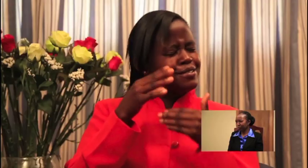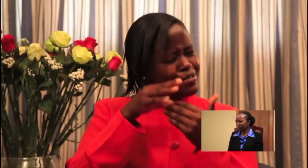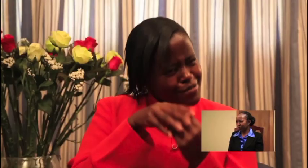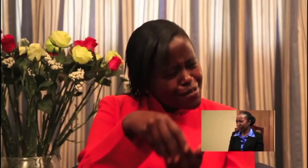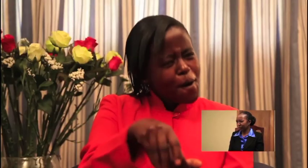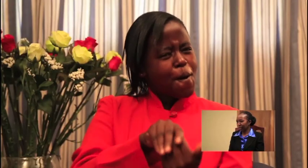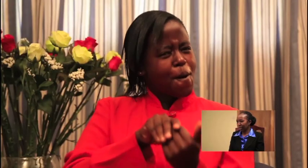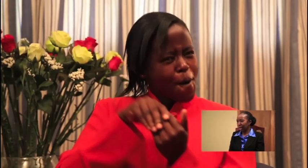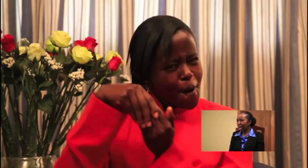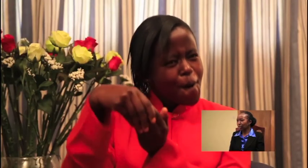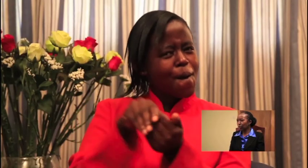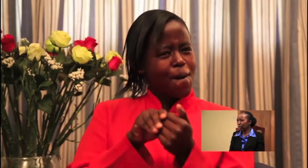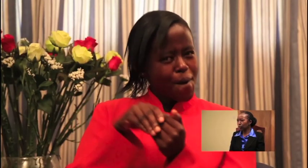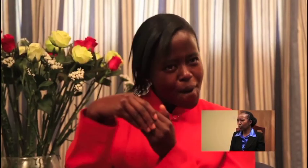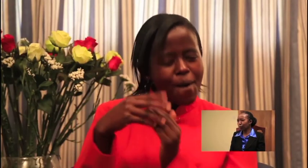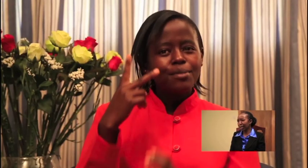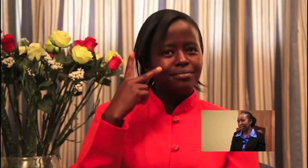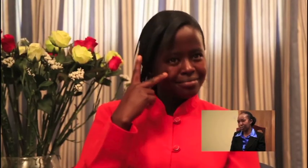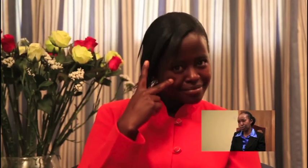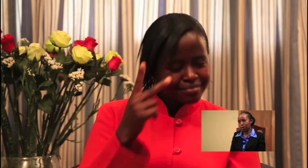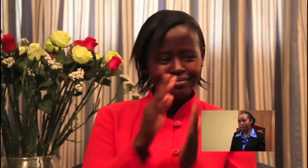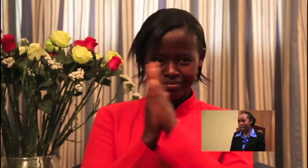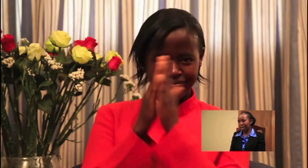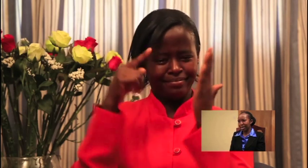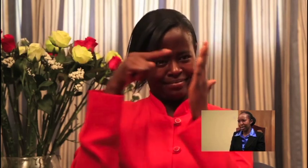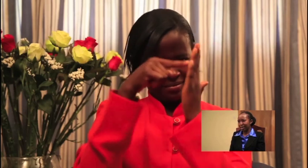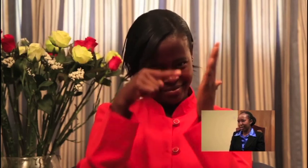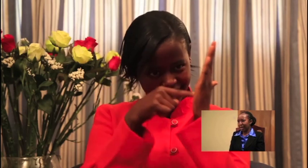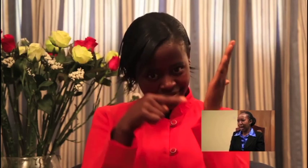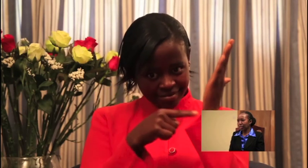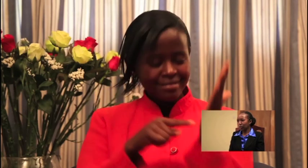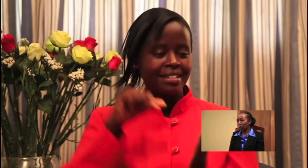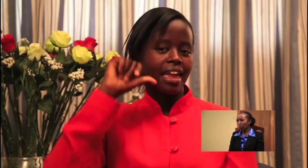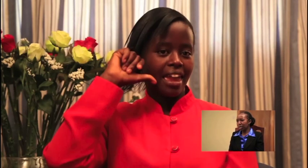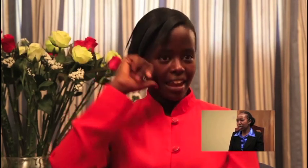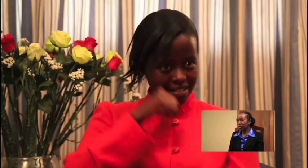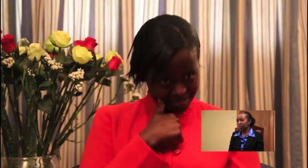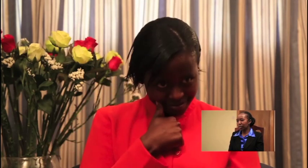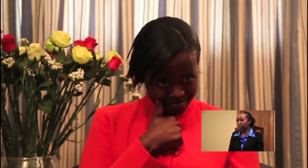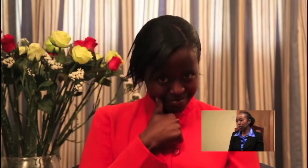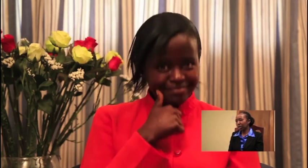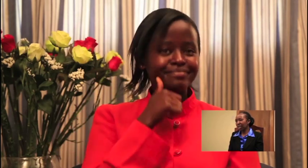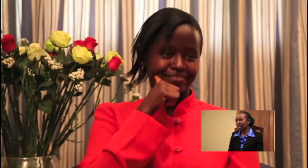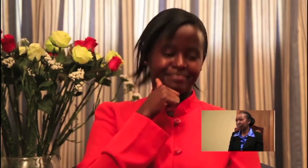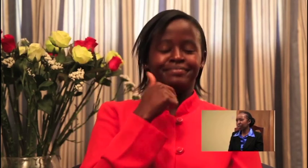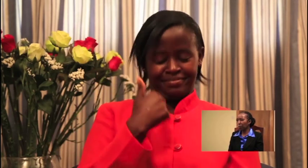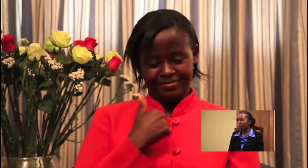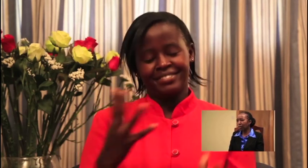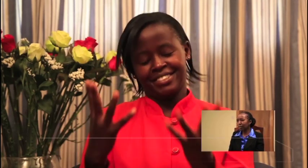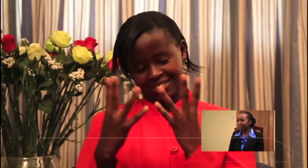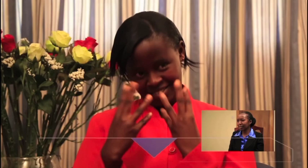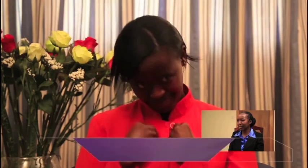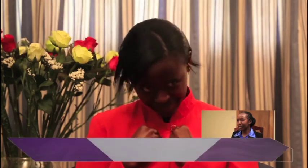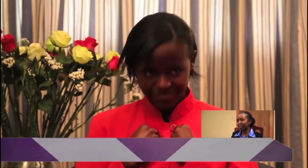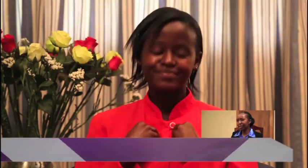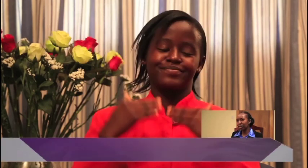actually, I saw he's so flexible. I saw when he was talking, the